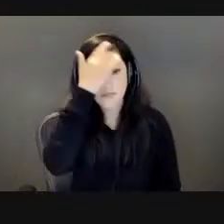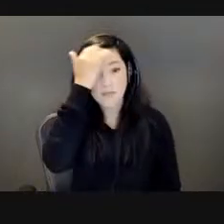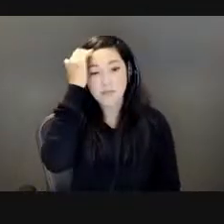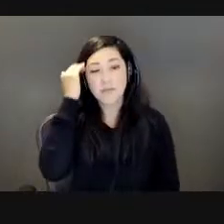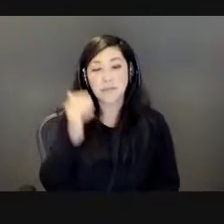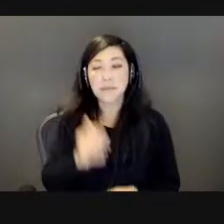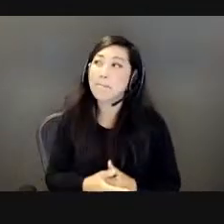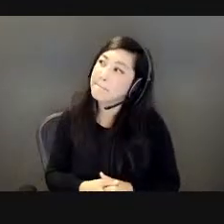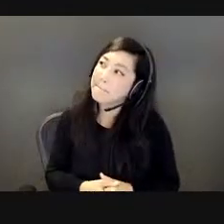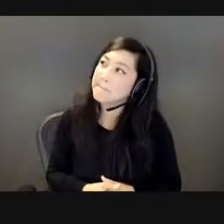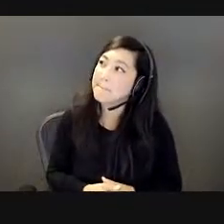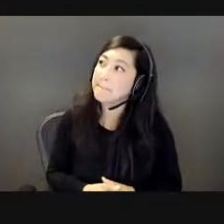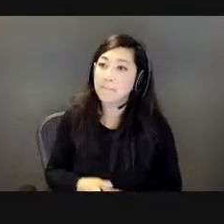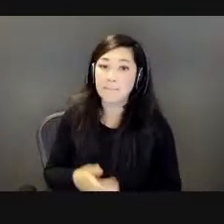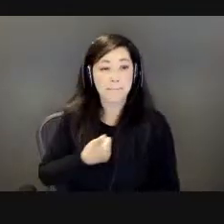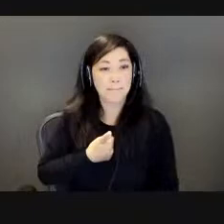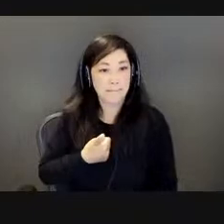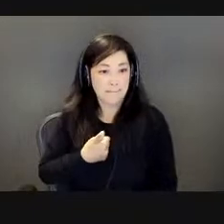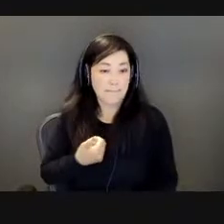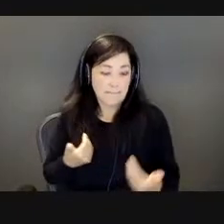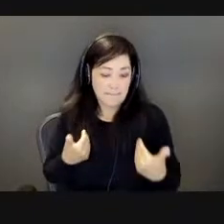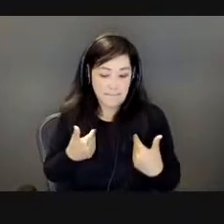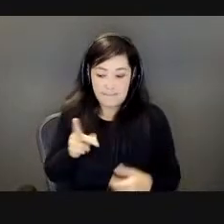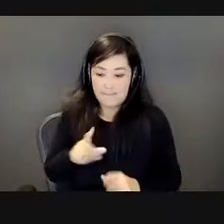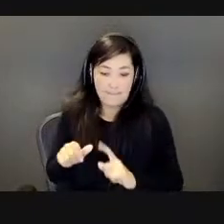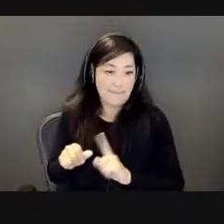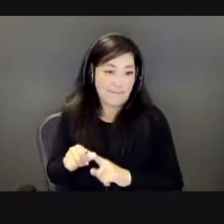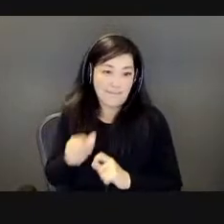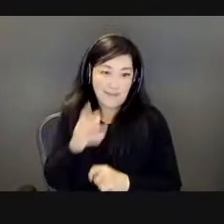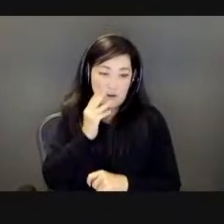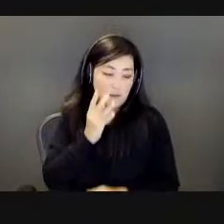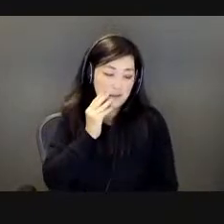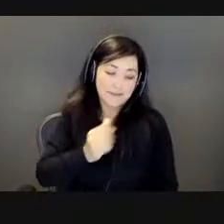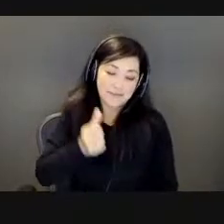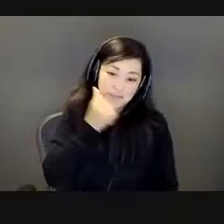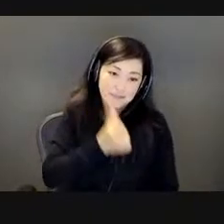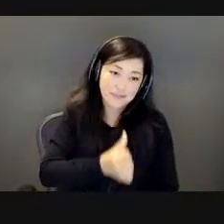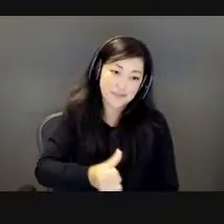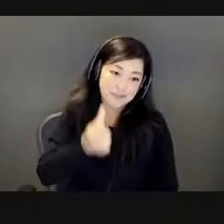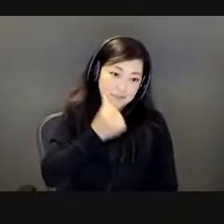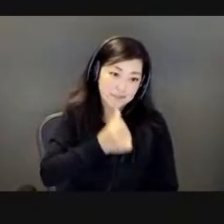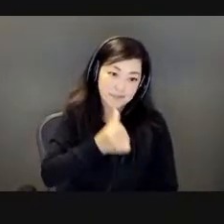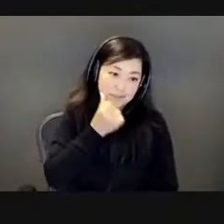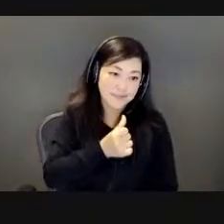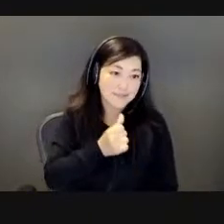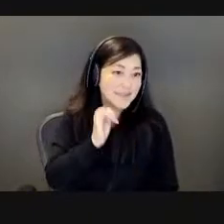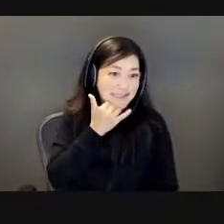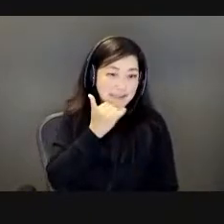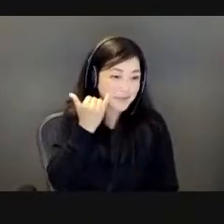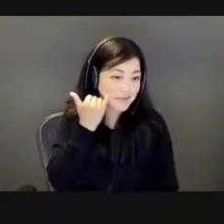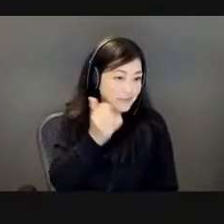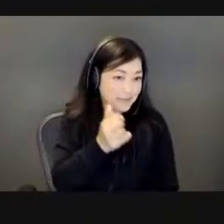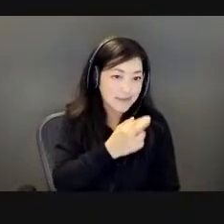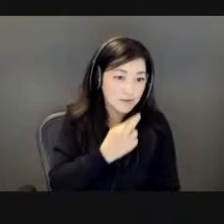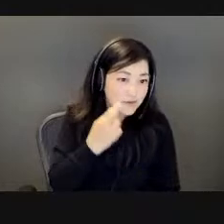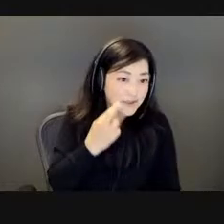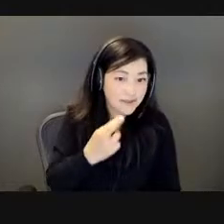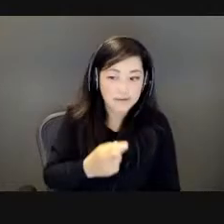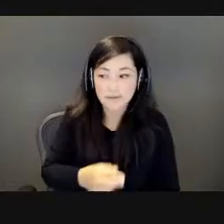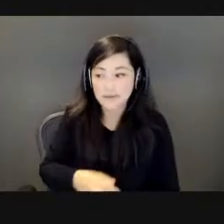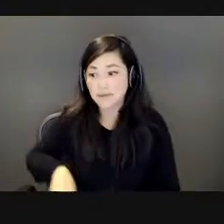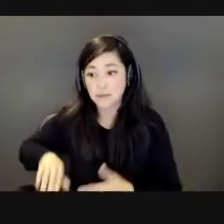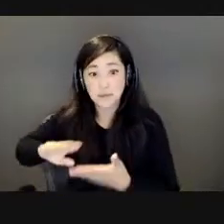I'd say as a person with a disability, we encounter that every day. Even if it's a restaurant, let's say a city